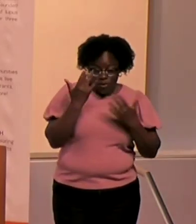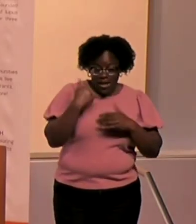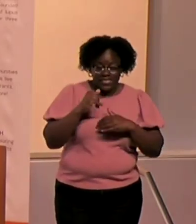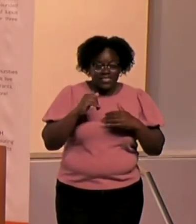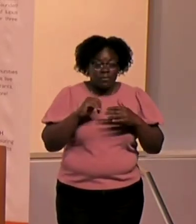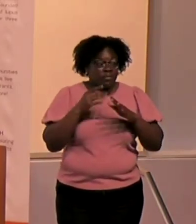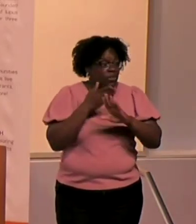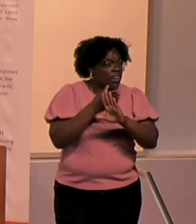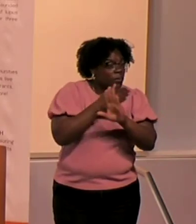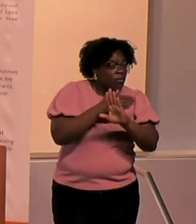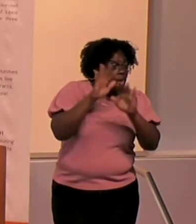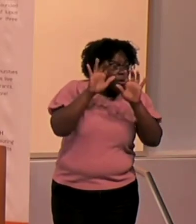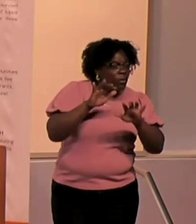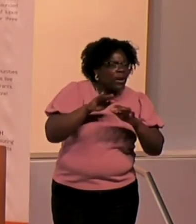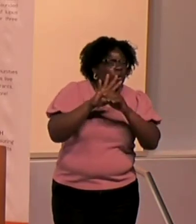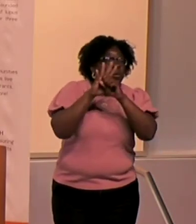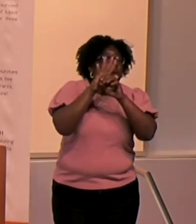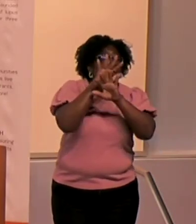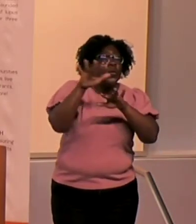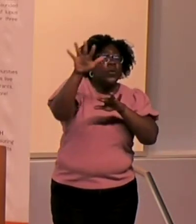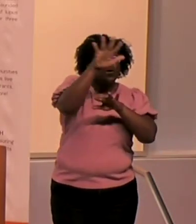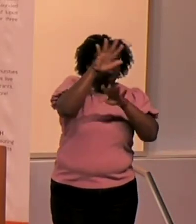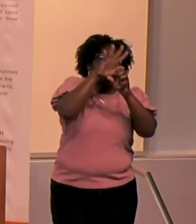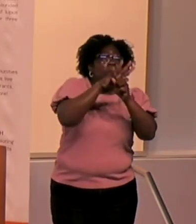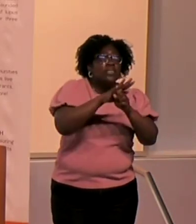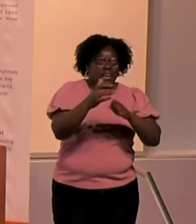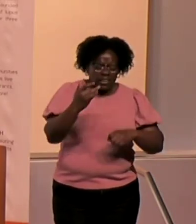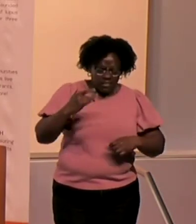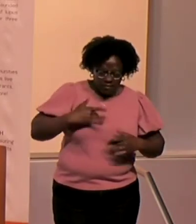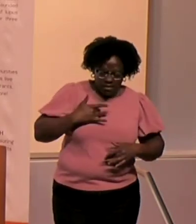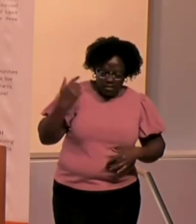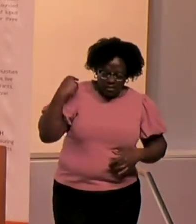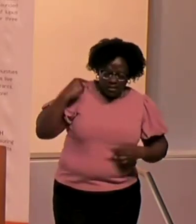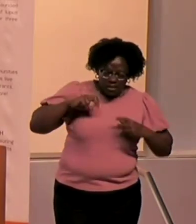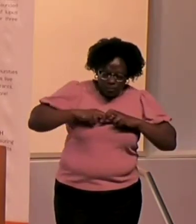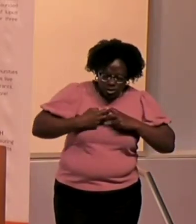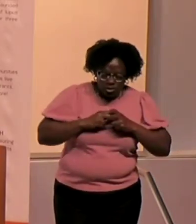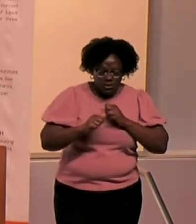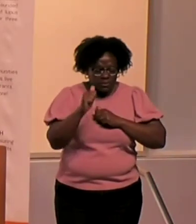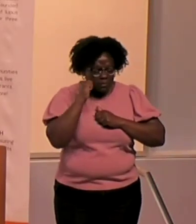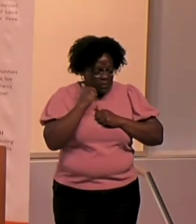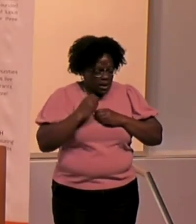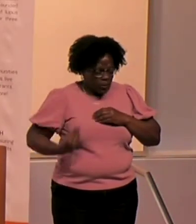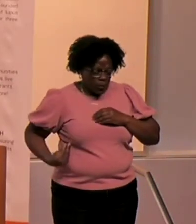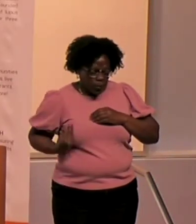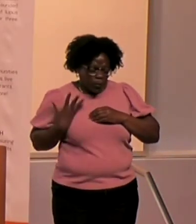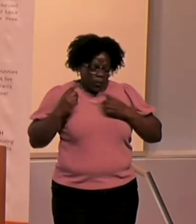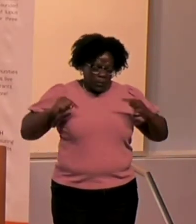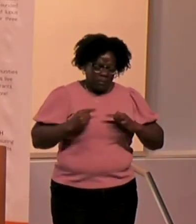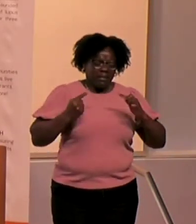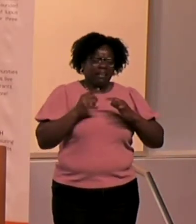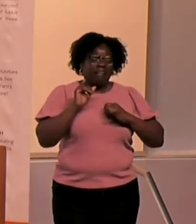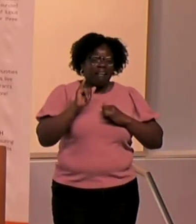pressure within the atmosphere, I feel it on my body and my joints, and I could feel that, and that definitely would spike my pain.